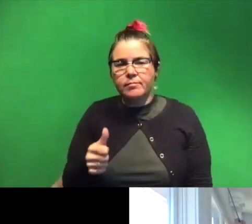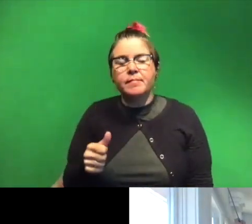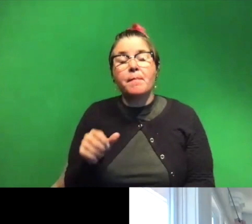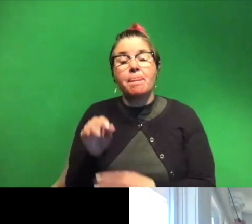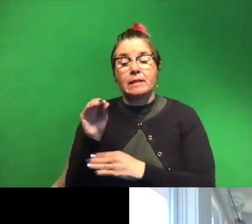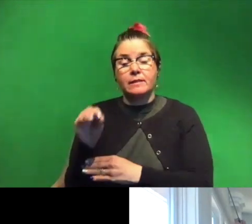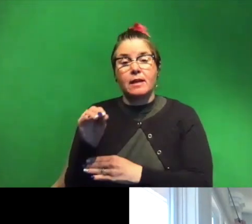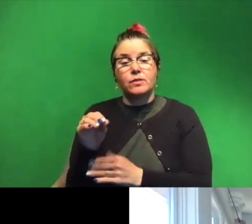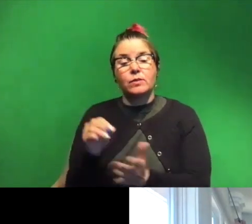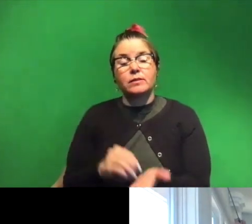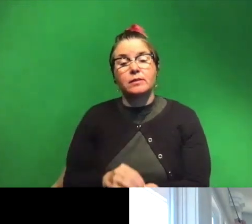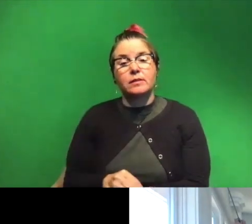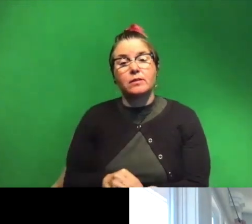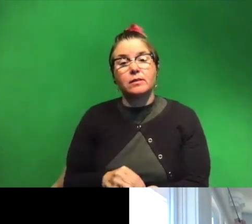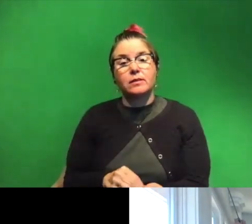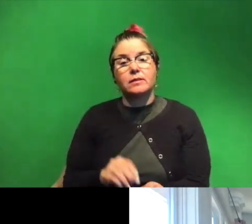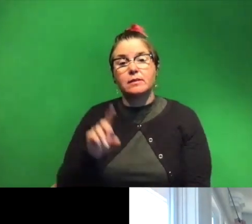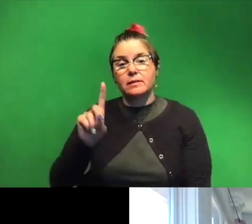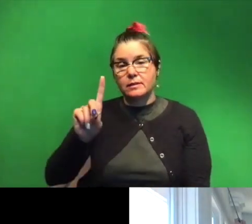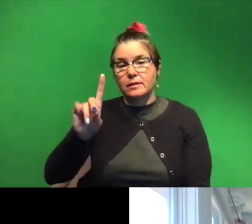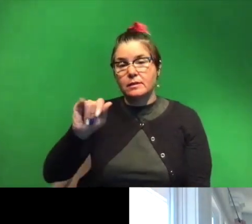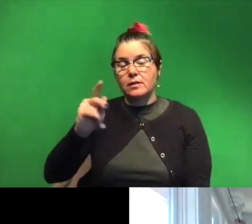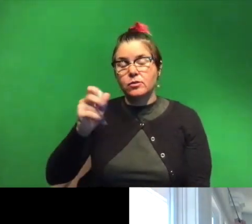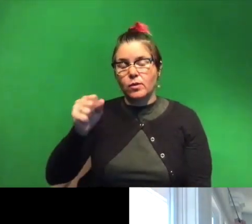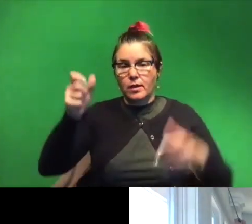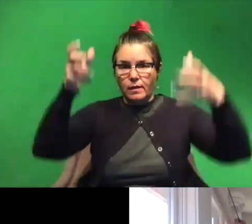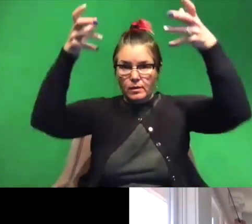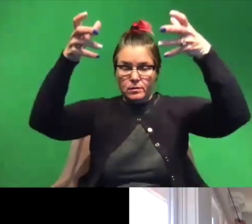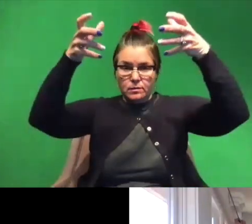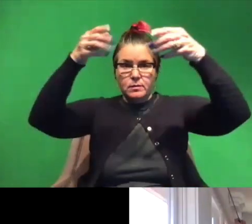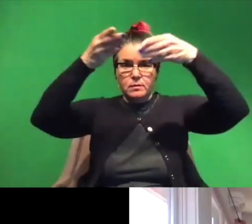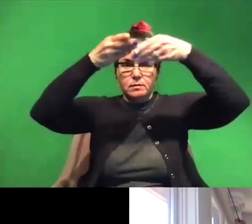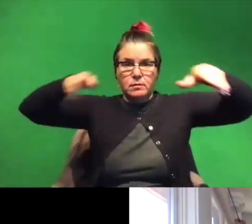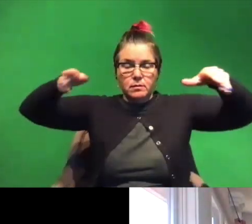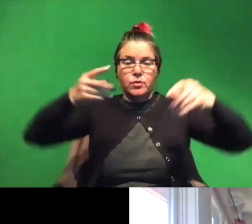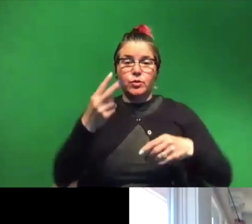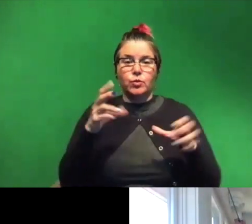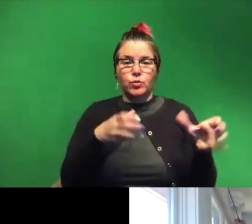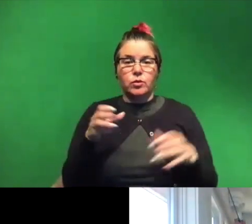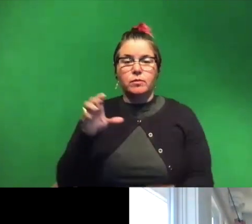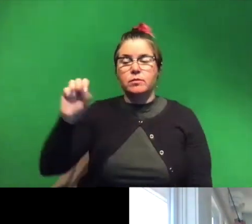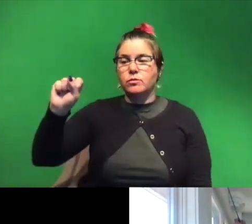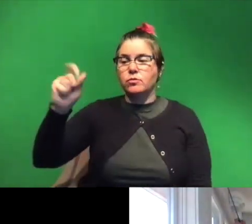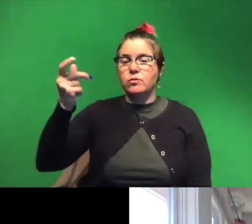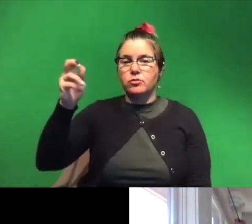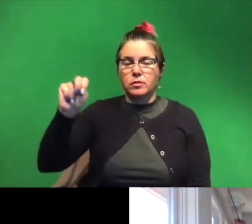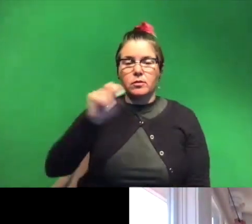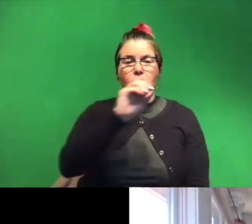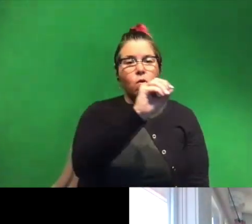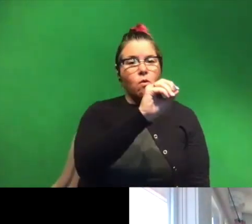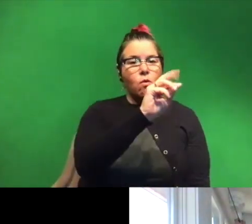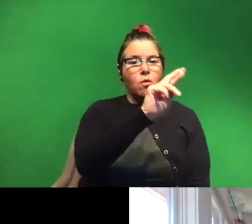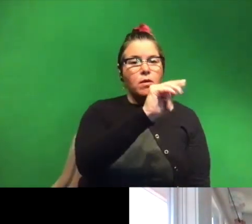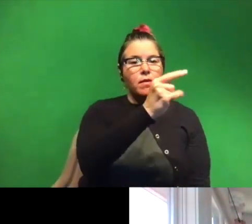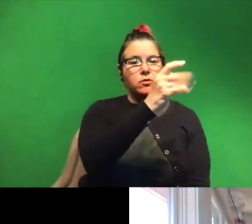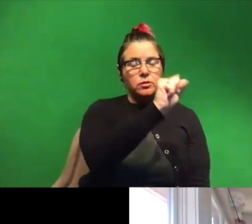Dinosaurs, the Dinosauria, the clade, is divided into 2 main groups, which is Saurischians and Ornithischians.